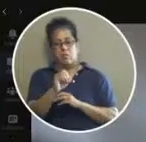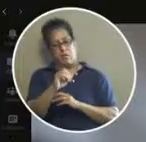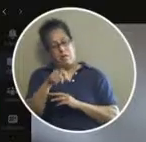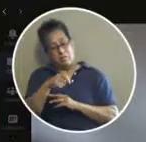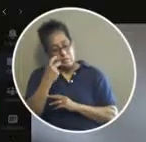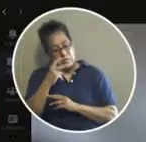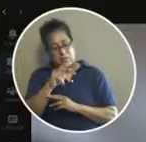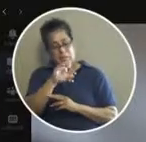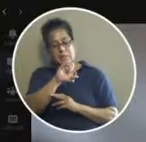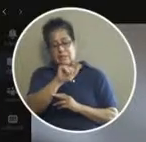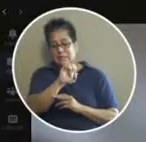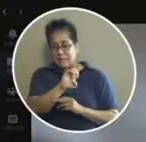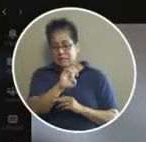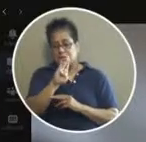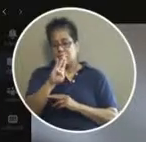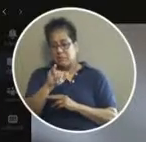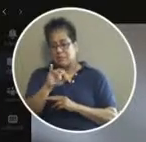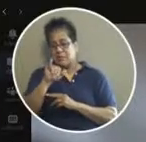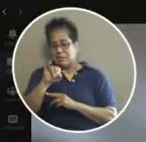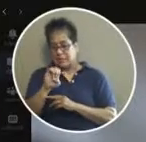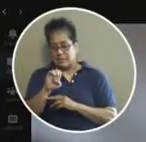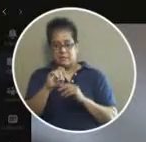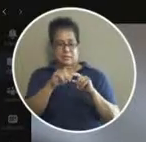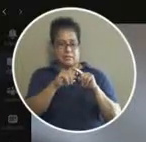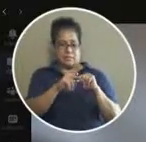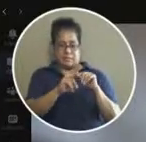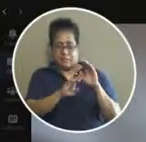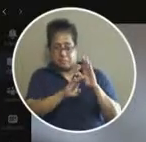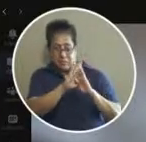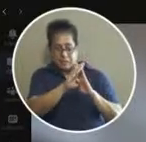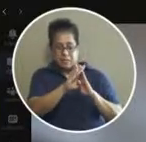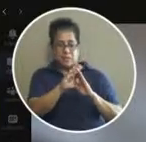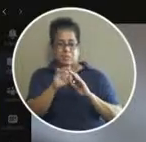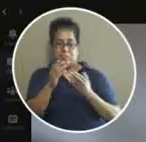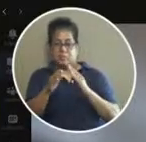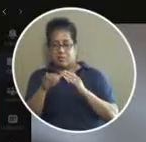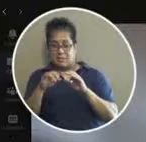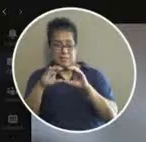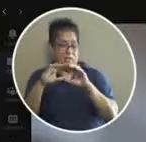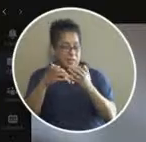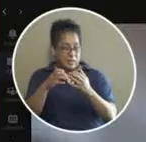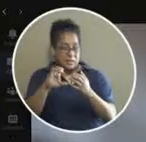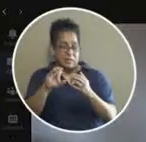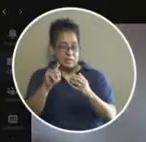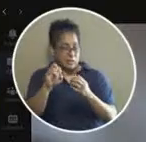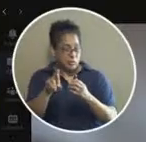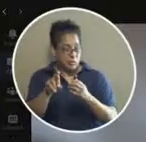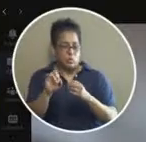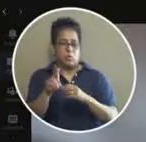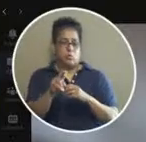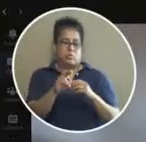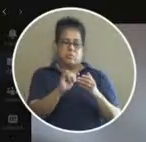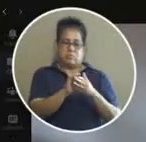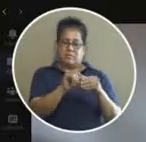by case, and depending the peak, and then deciding if there was a cluster or an area of importance that the mayor and I would